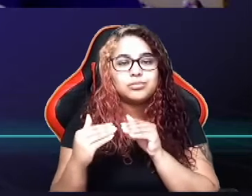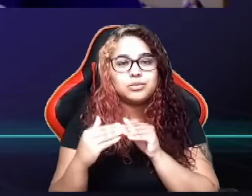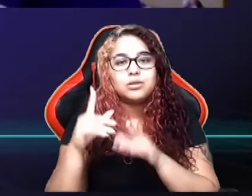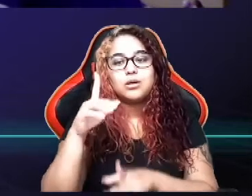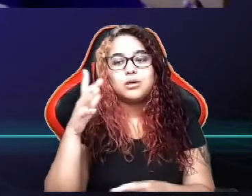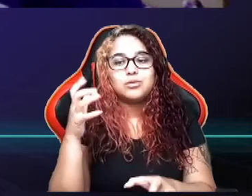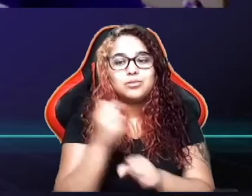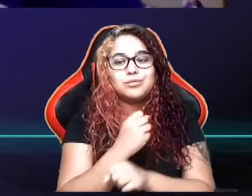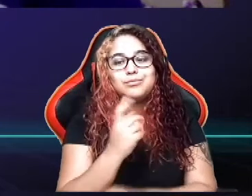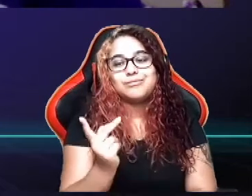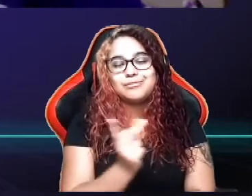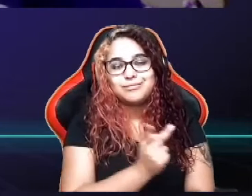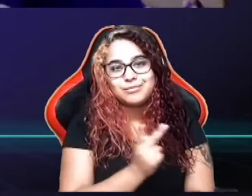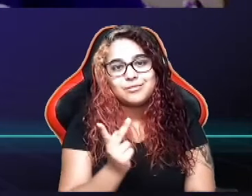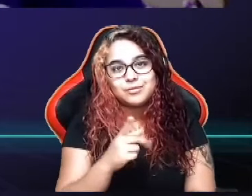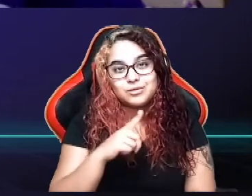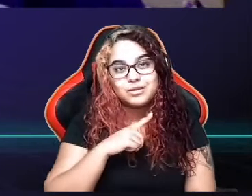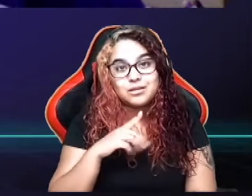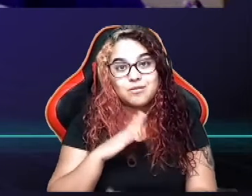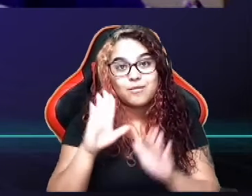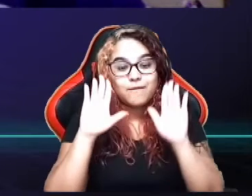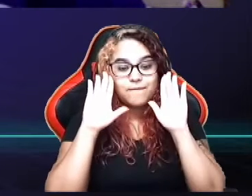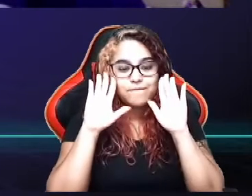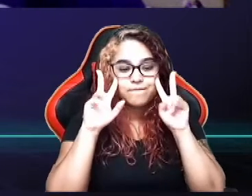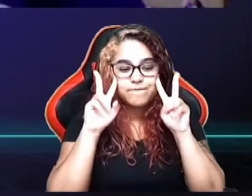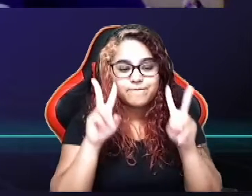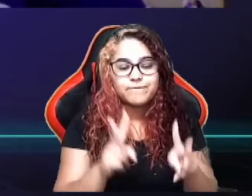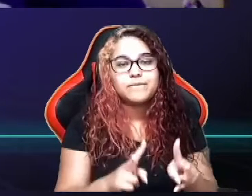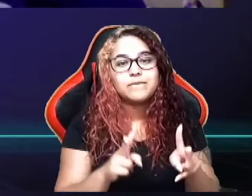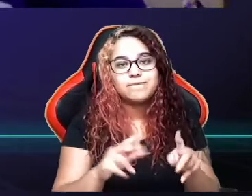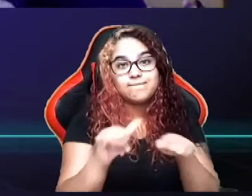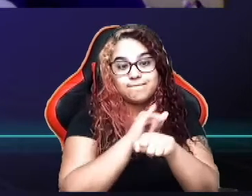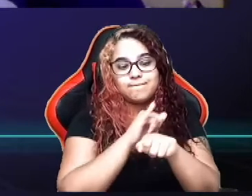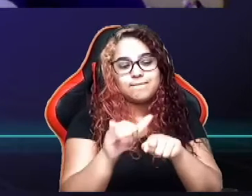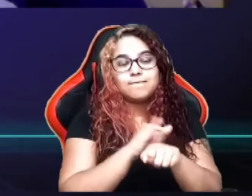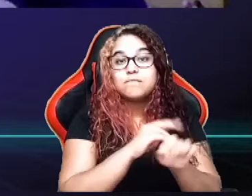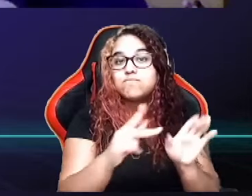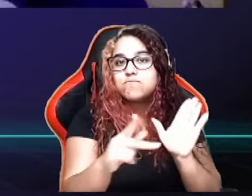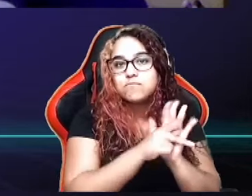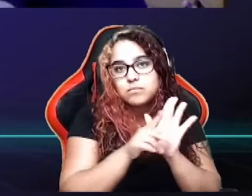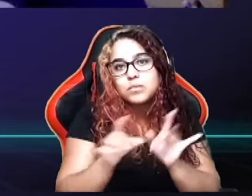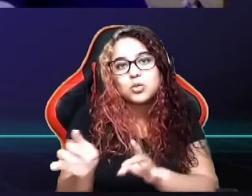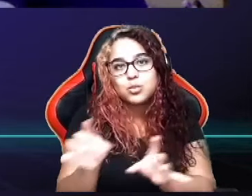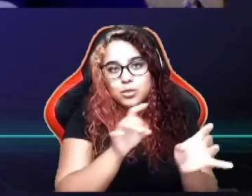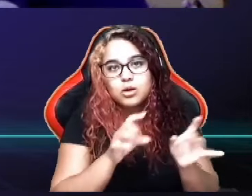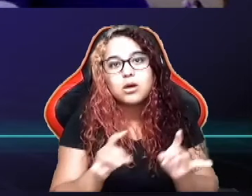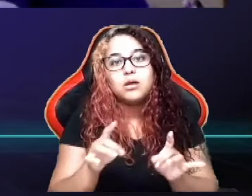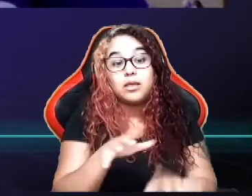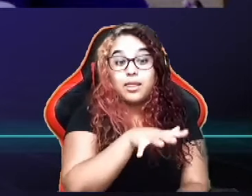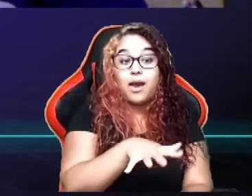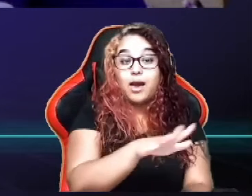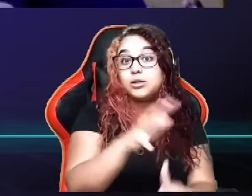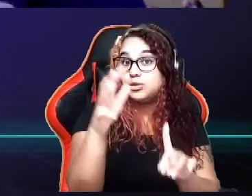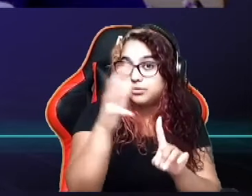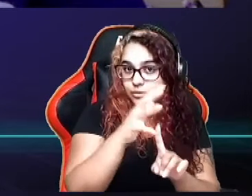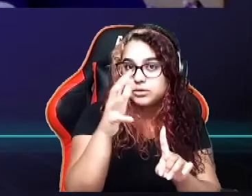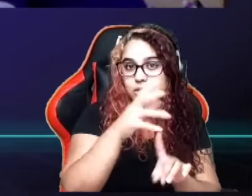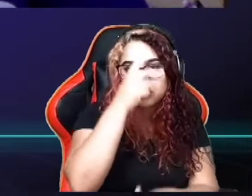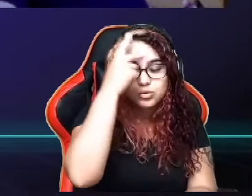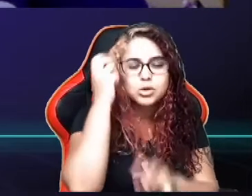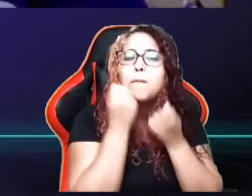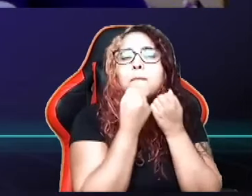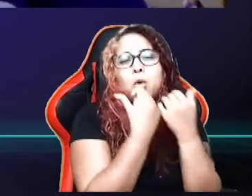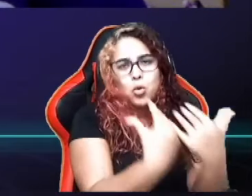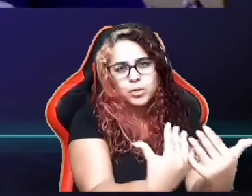I think we're adding up two powers, right? First, you have a strategic view of the market. You